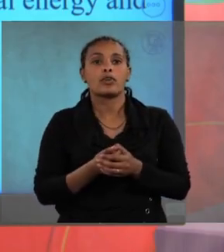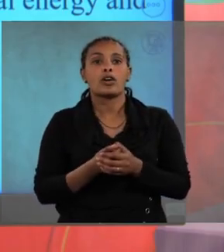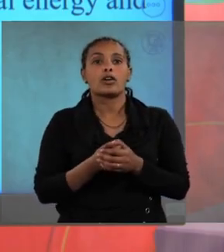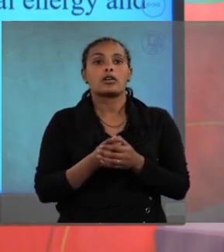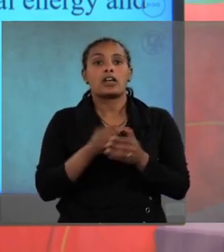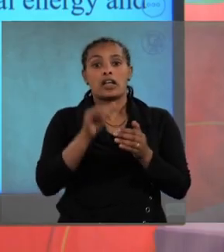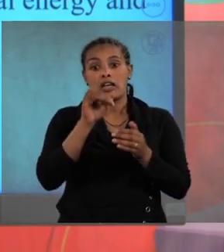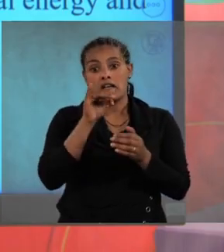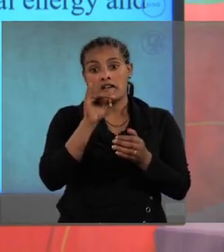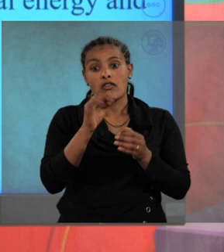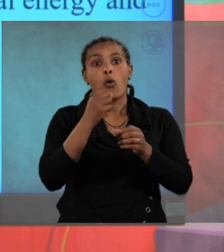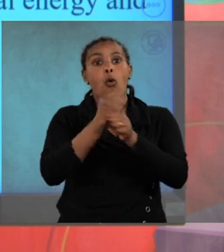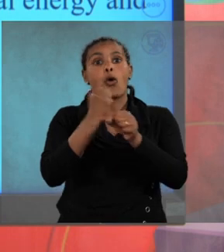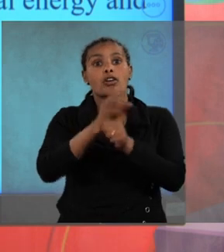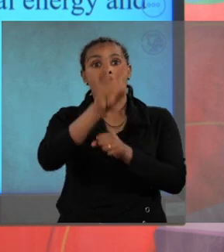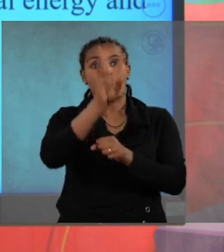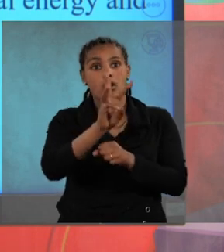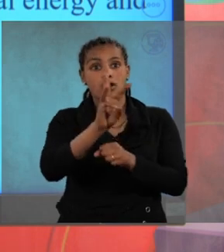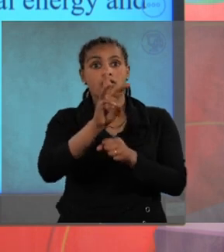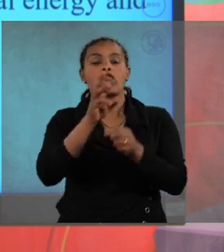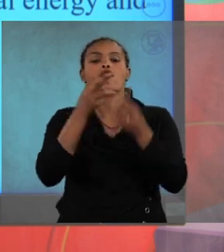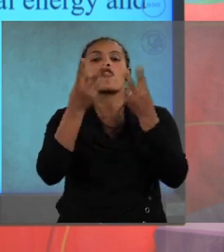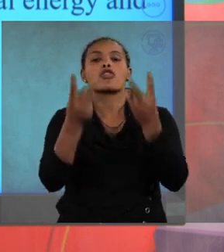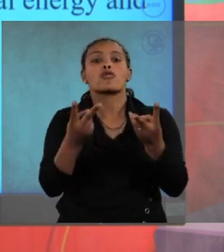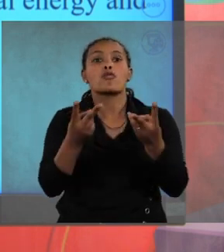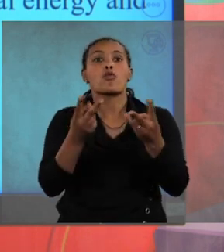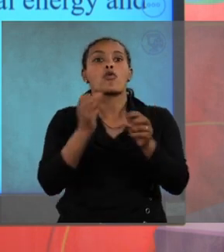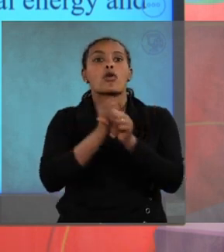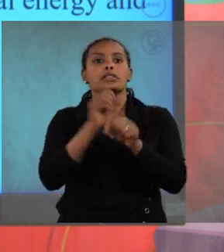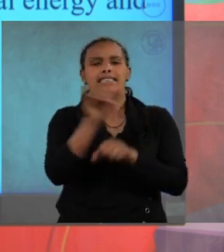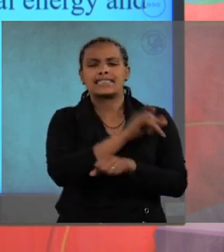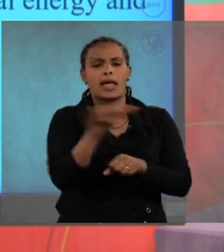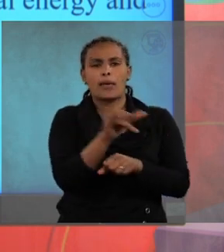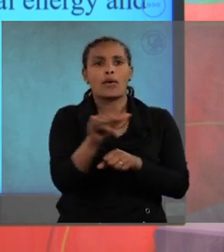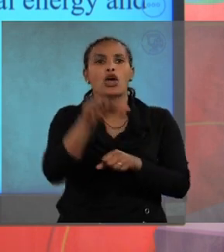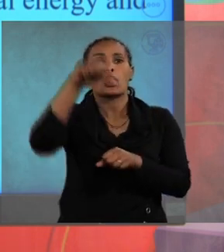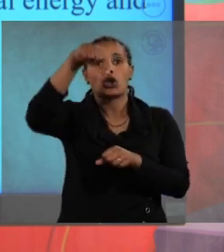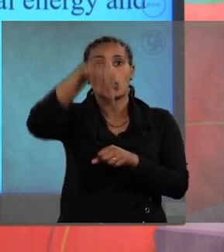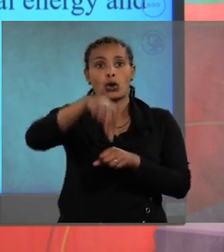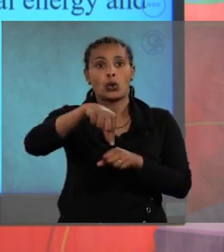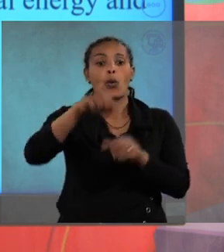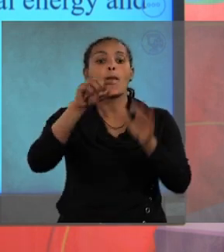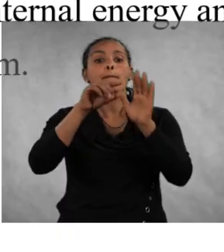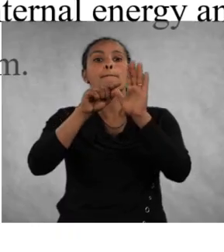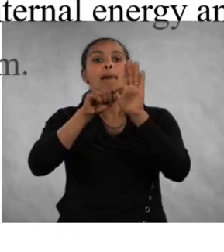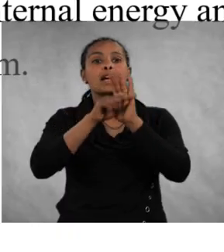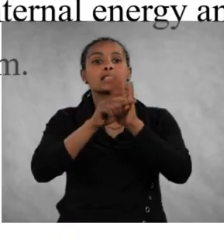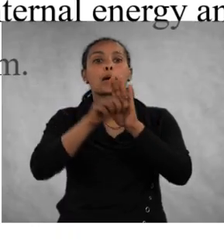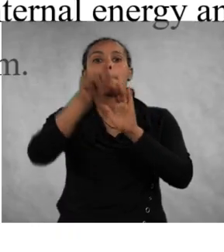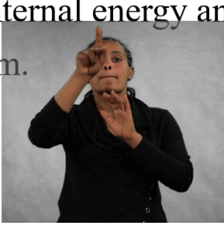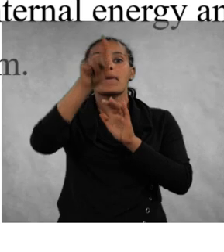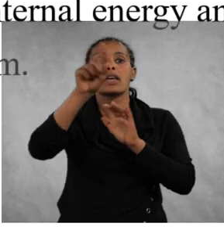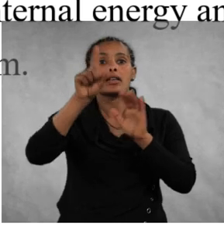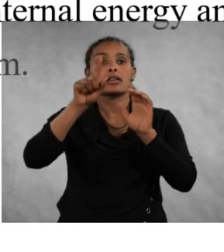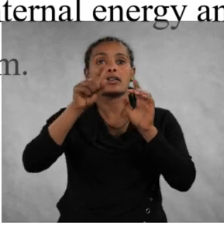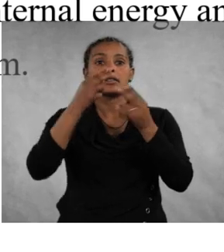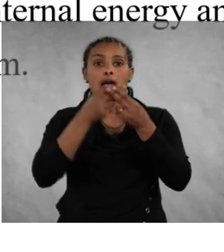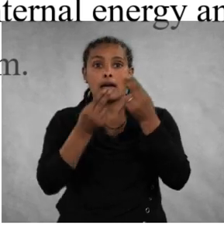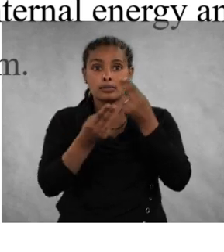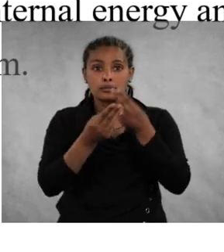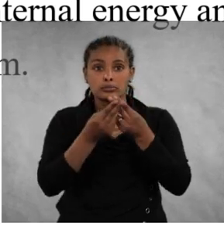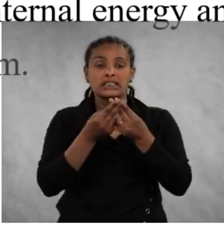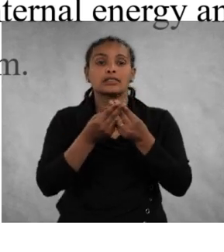If work is pressure volume work, therefore this is the same as Q minus P times change in